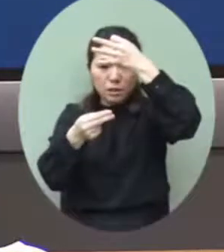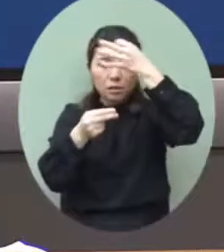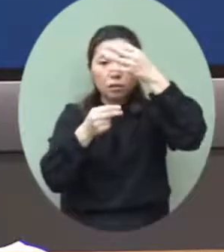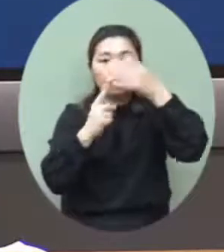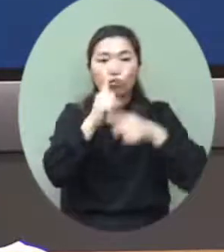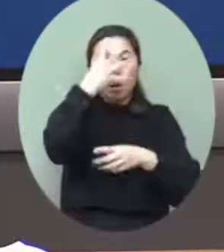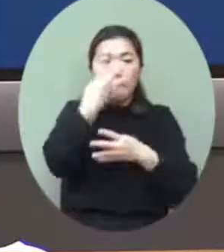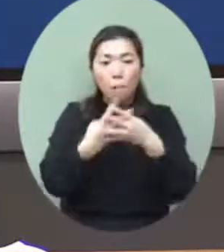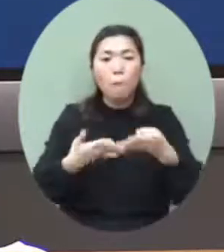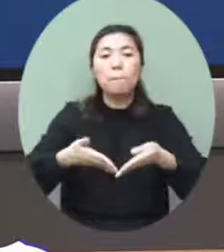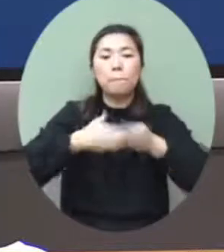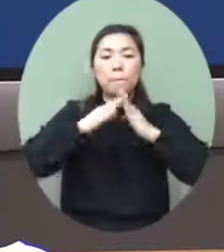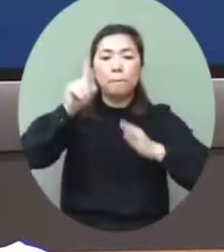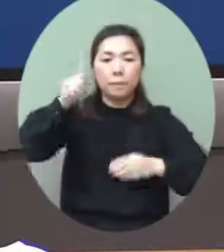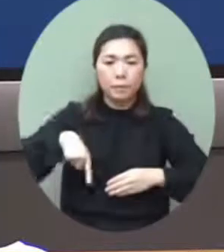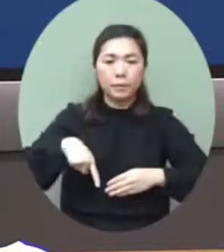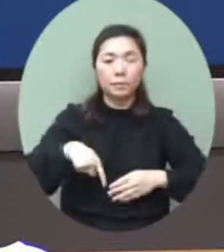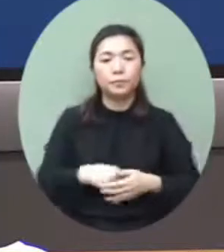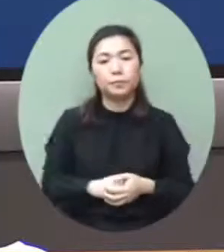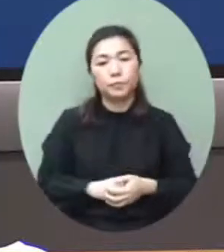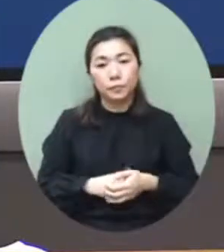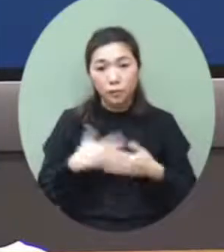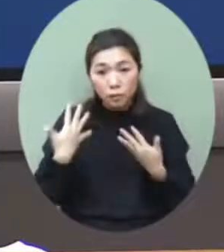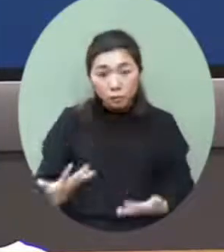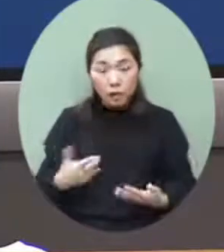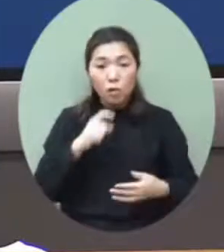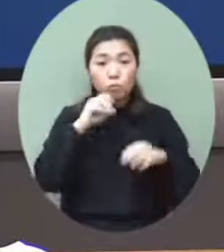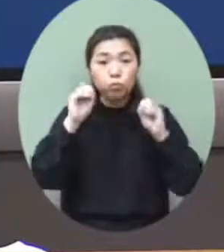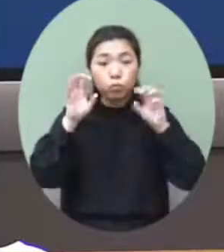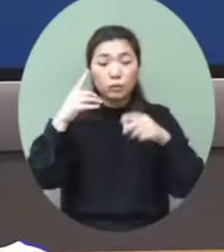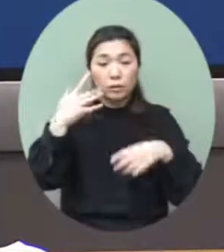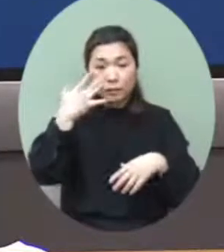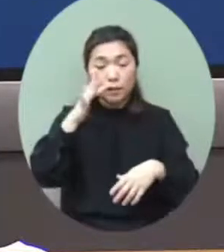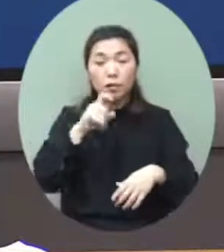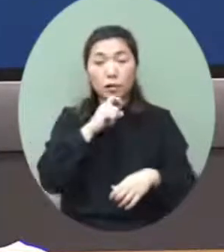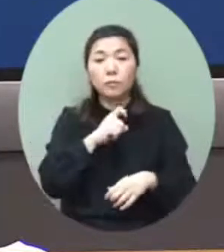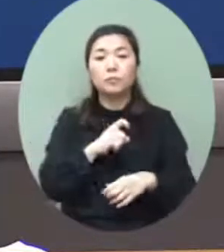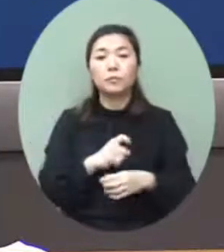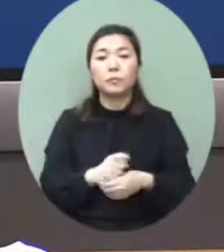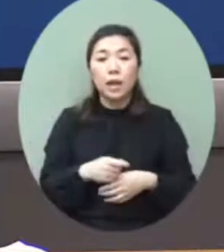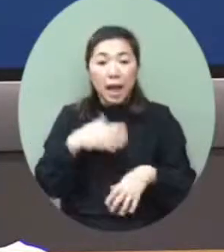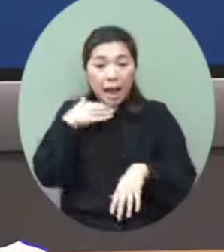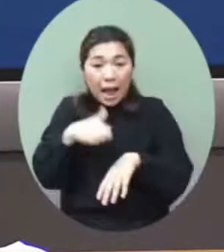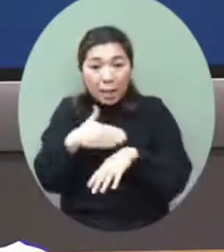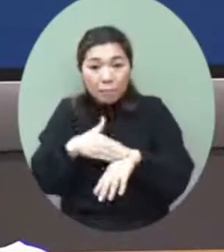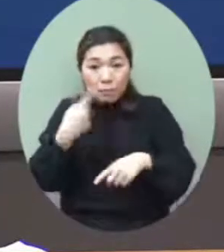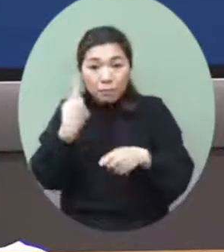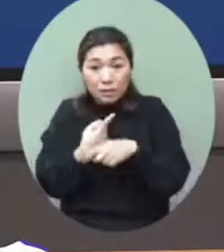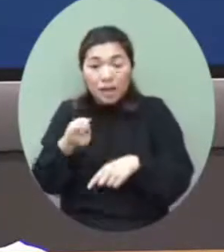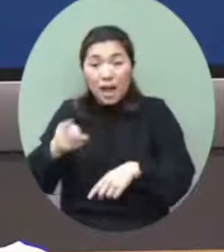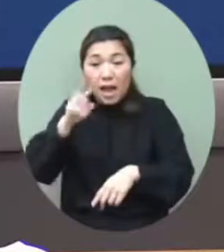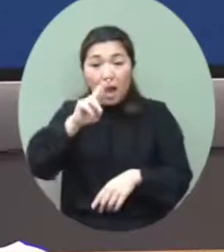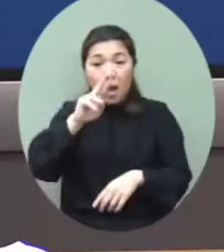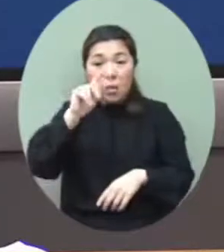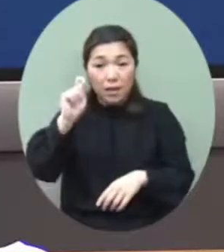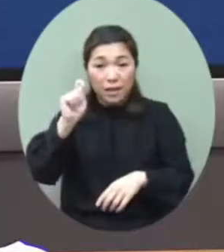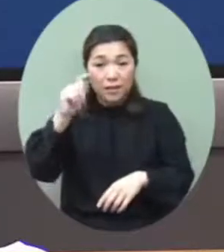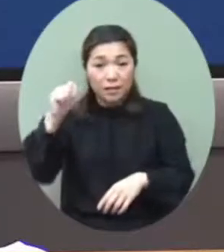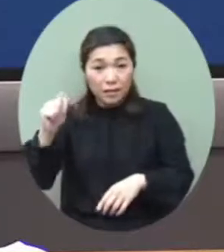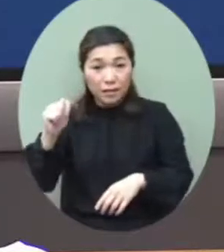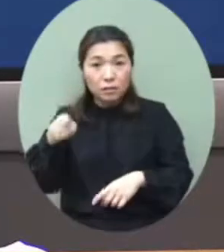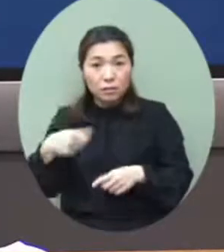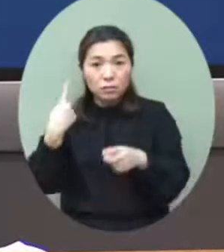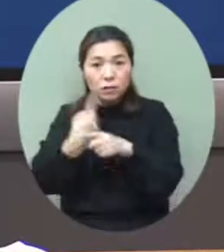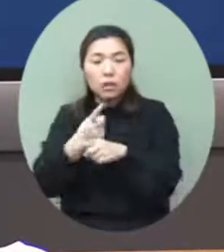was launched formally on the 7th of March. Of course, on the day of its launch,